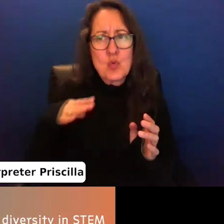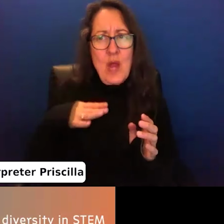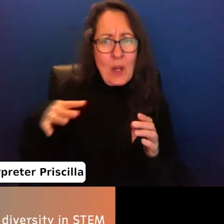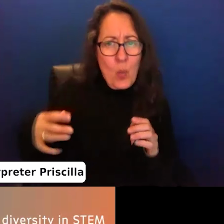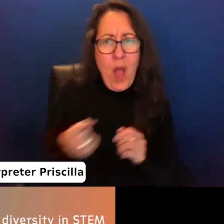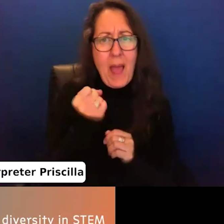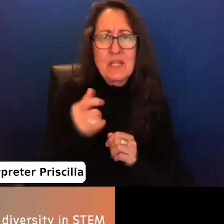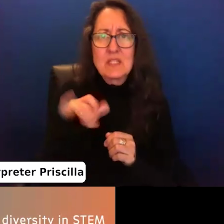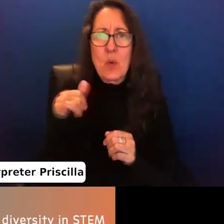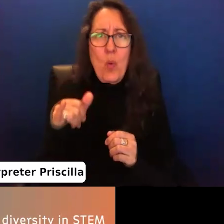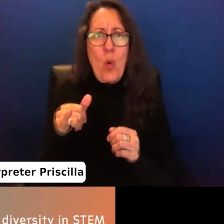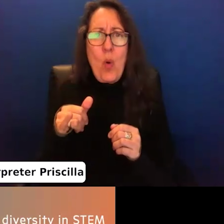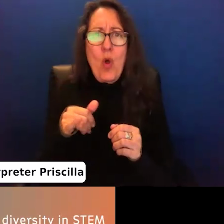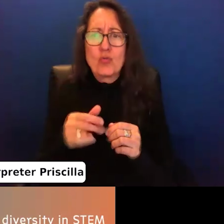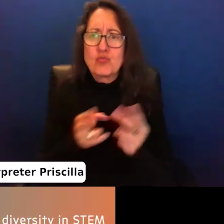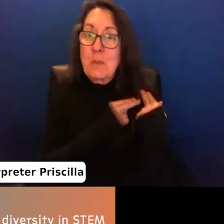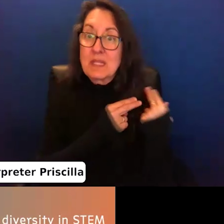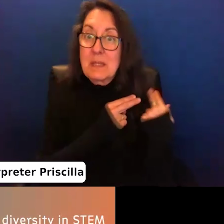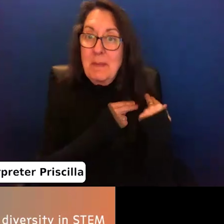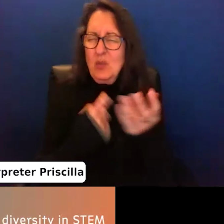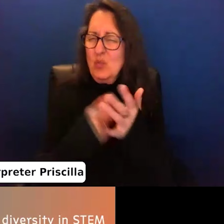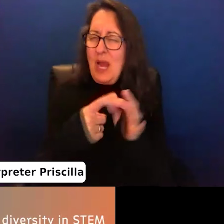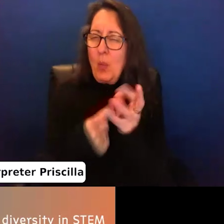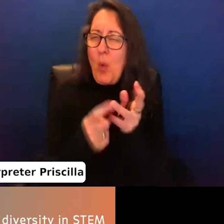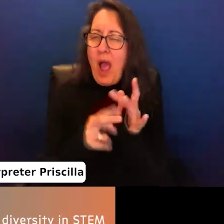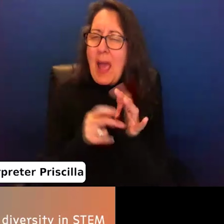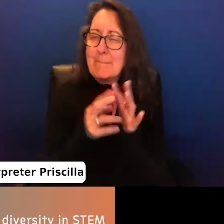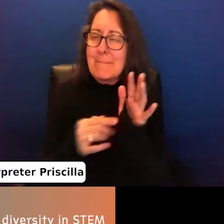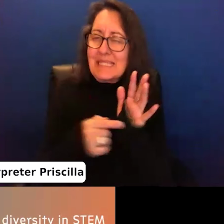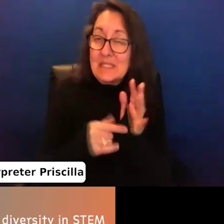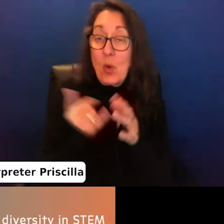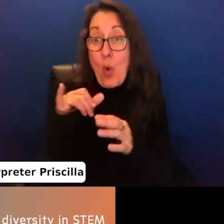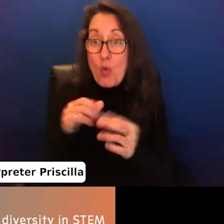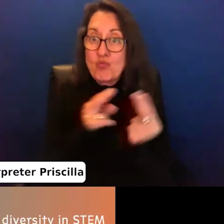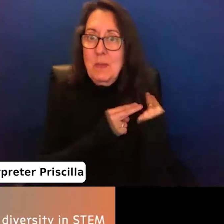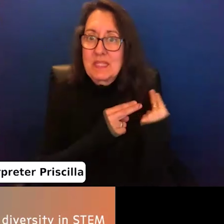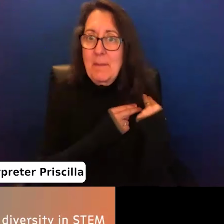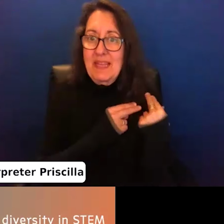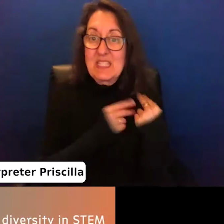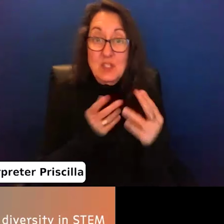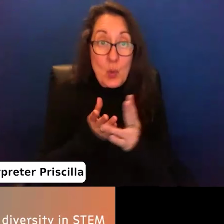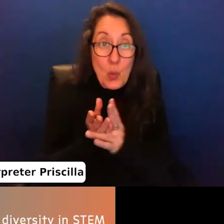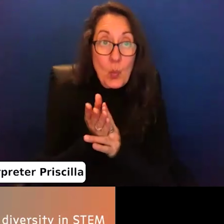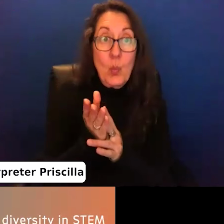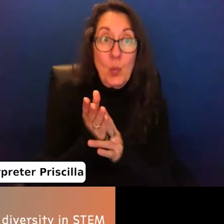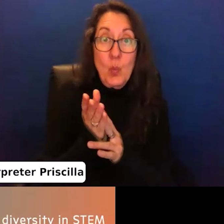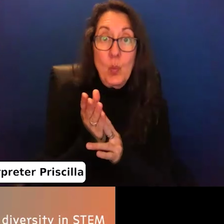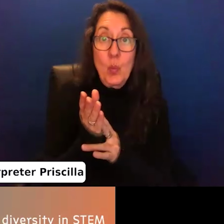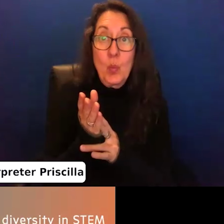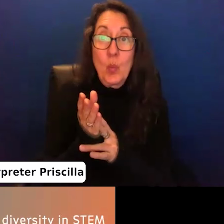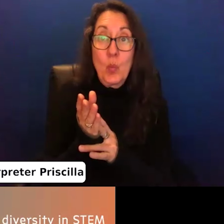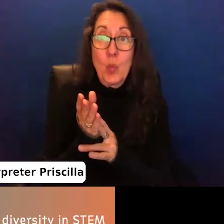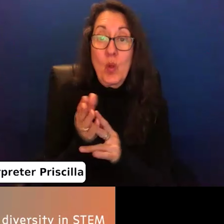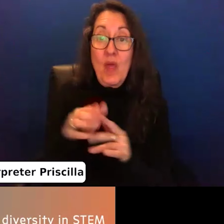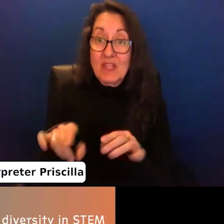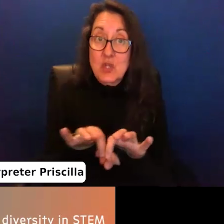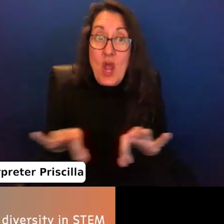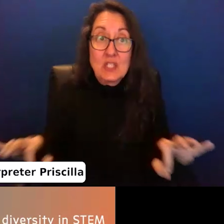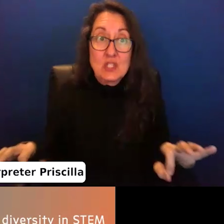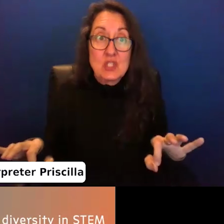scholarship? I just answered that. Oh, sorry. No, you're right. I was in the process of getting to it. No, totally fine.